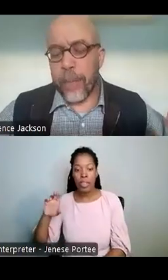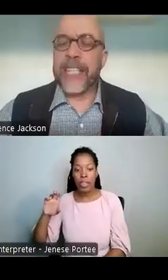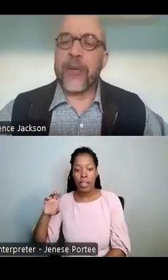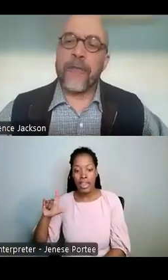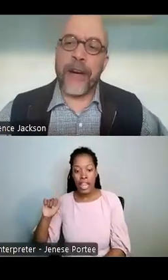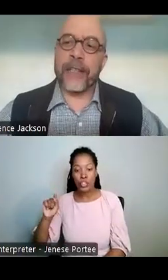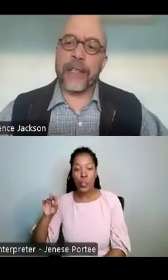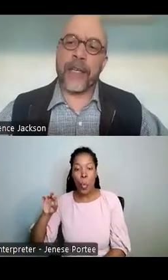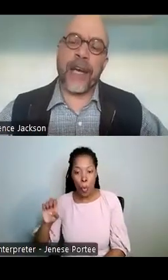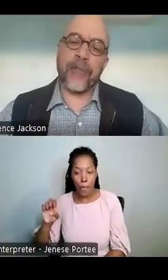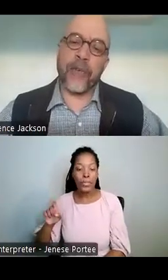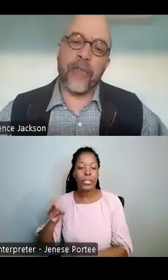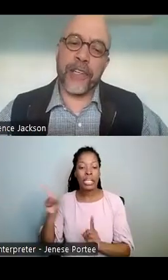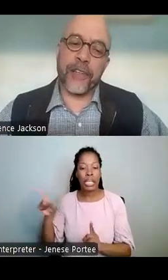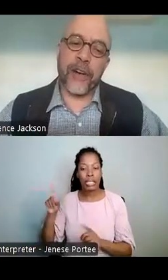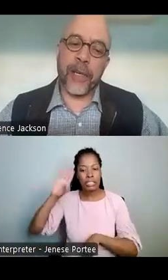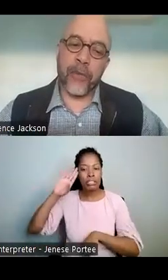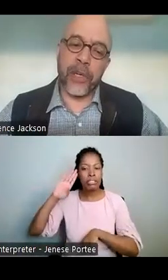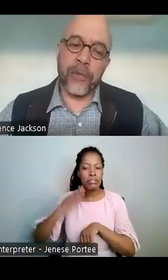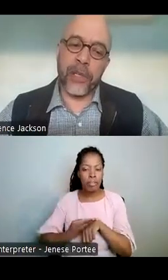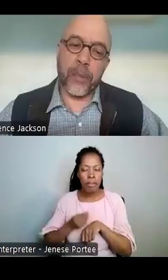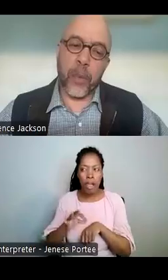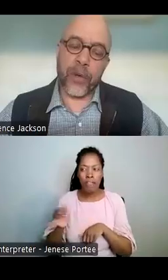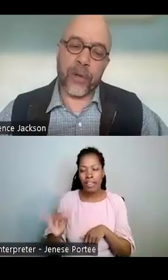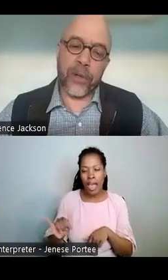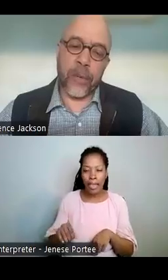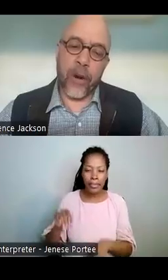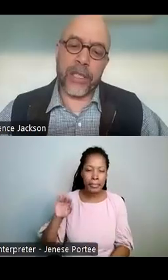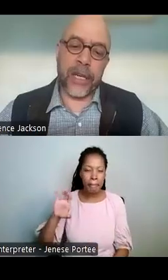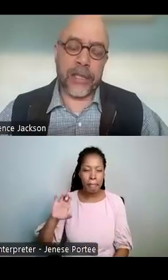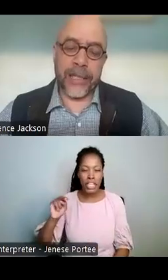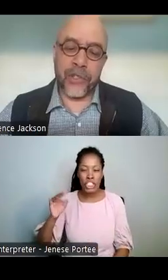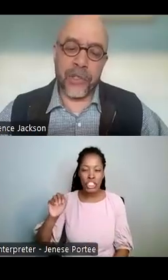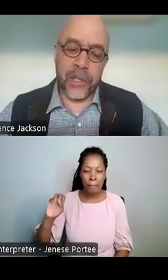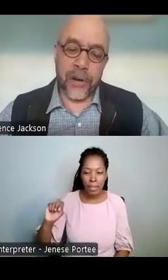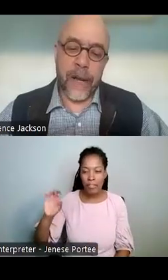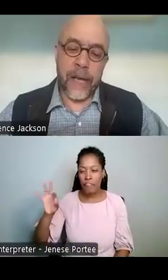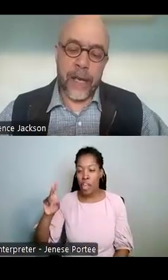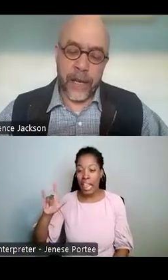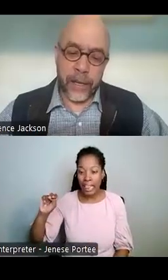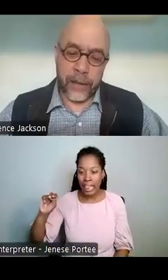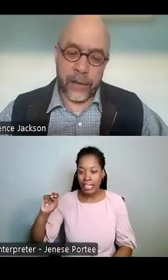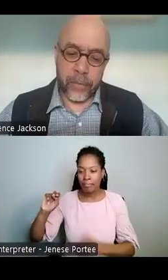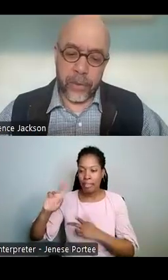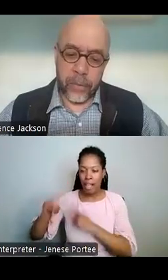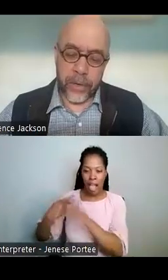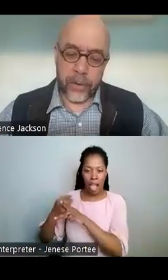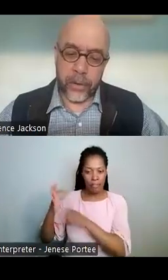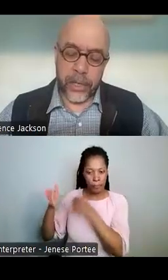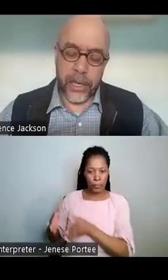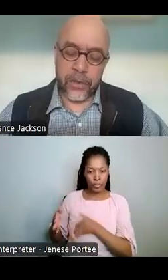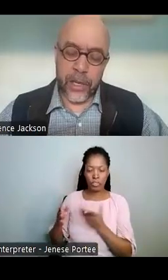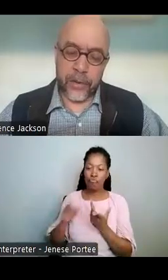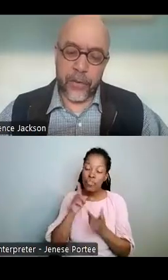a Benjamin Franklin kind of a figure. I mean, a really, really important architect and engineer in the American